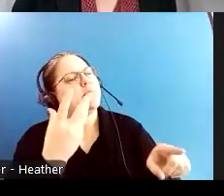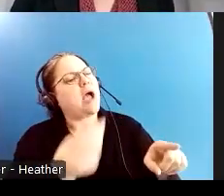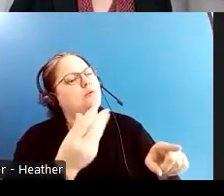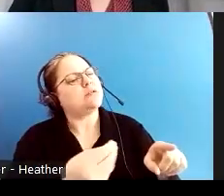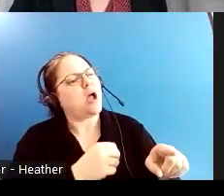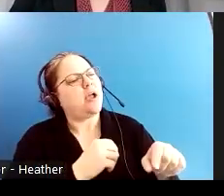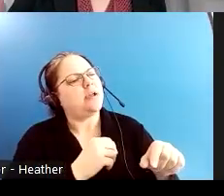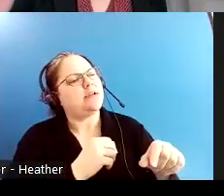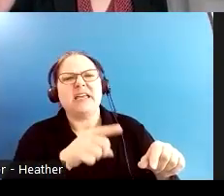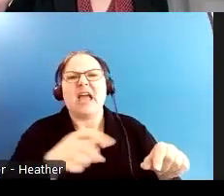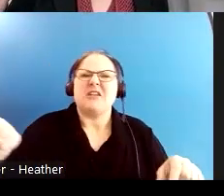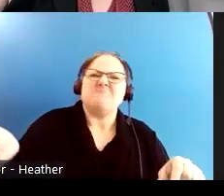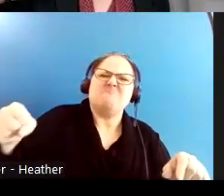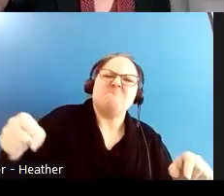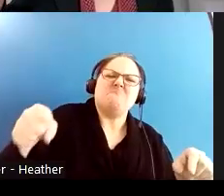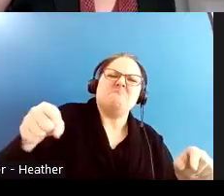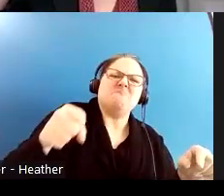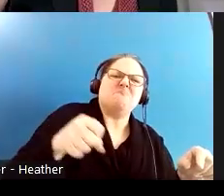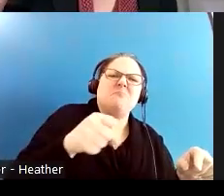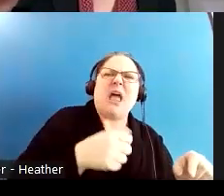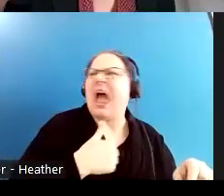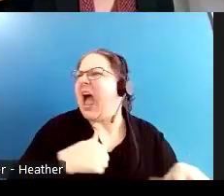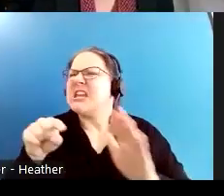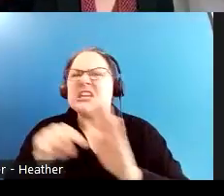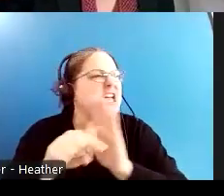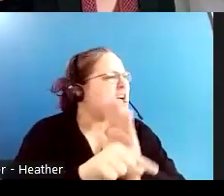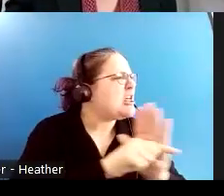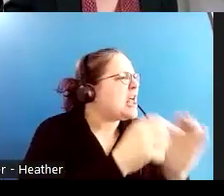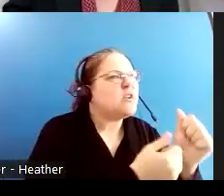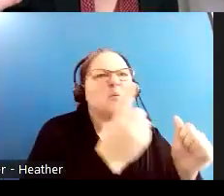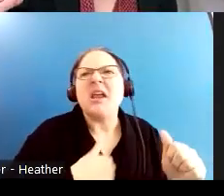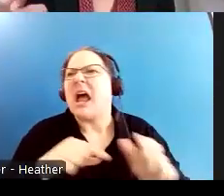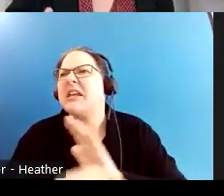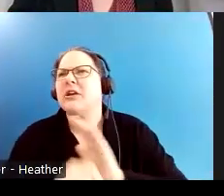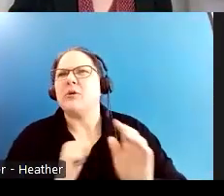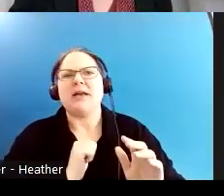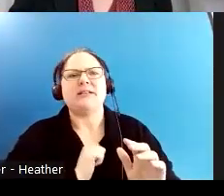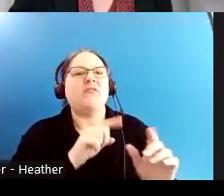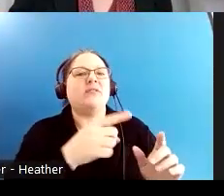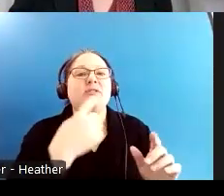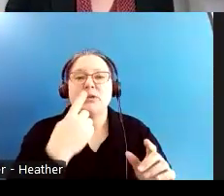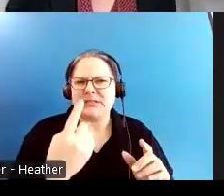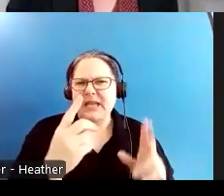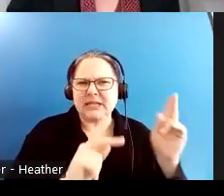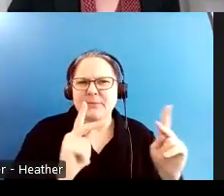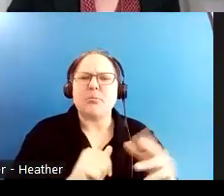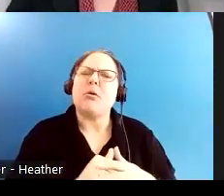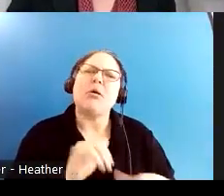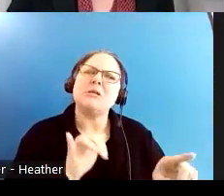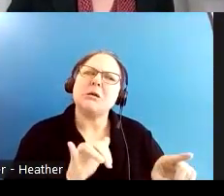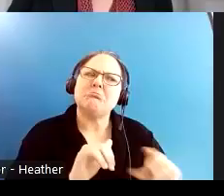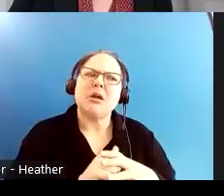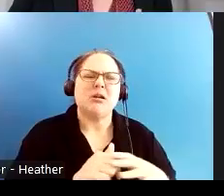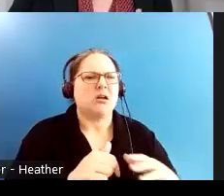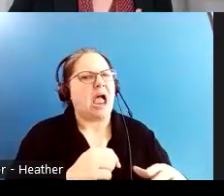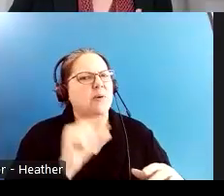large suitcase, and he just was saying, "I kill everyone and I kill myself," and putting like a pistol gesture. And so obviously this is pretty concerning.